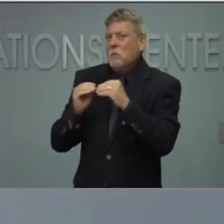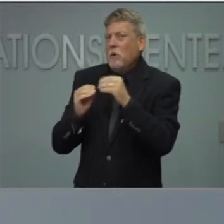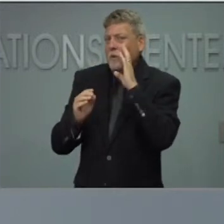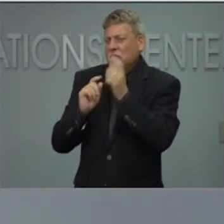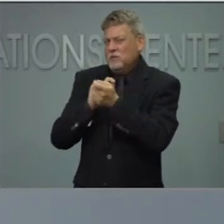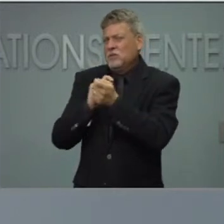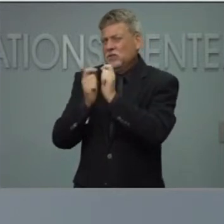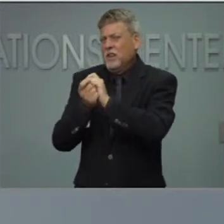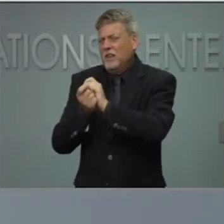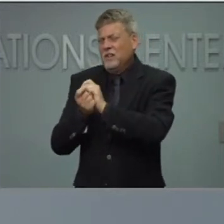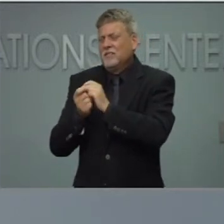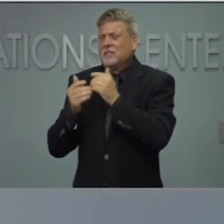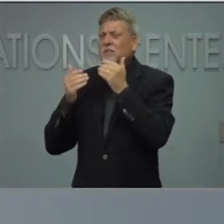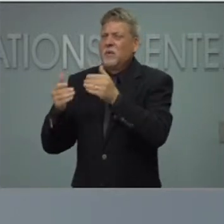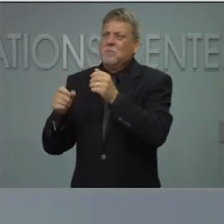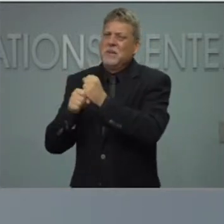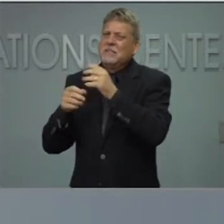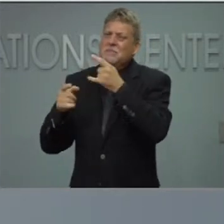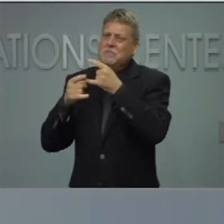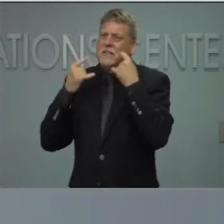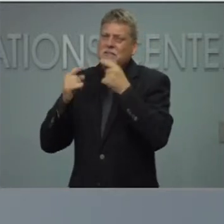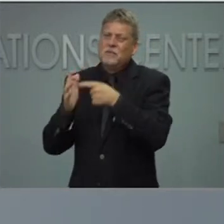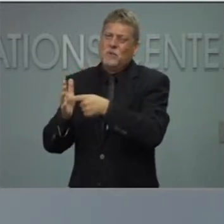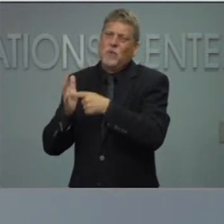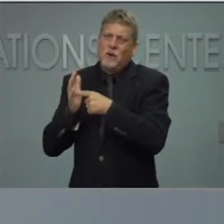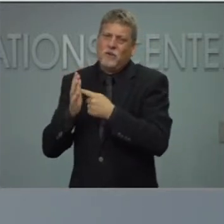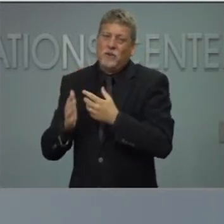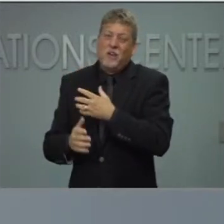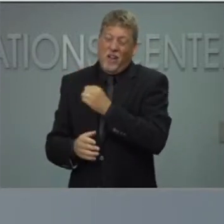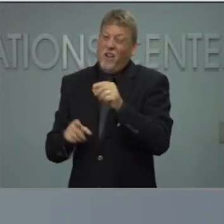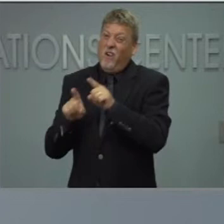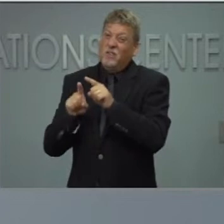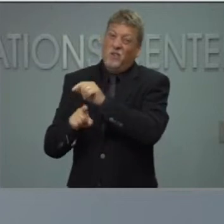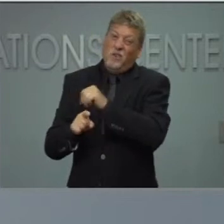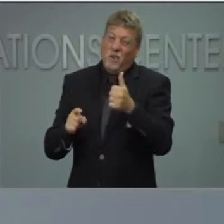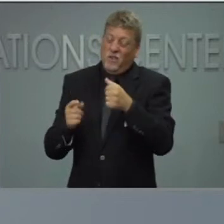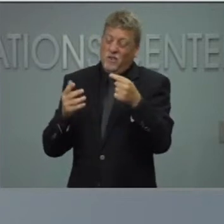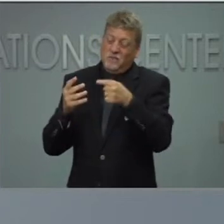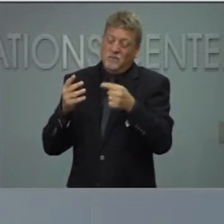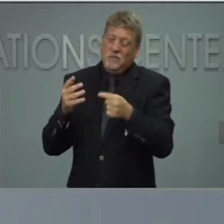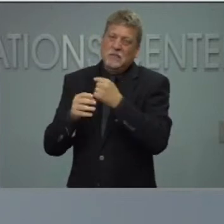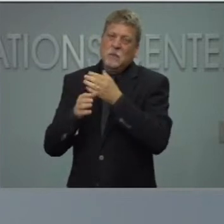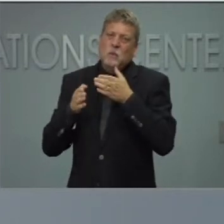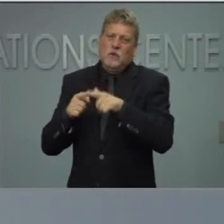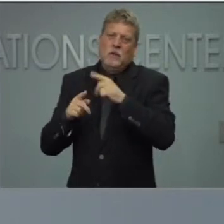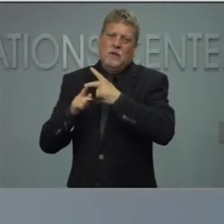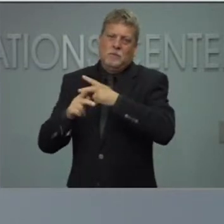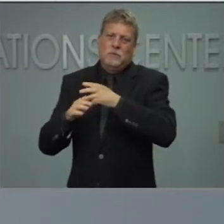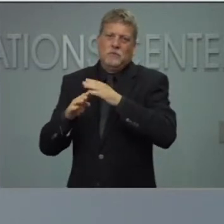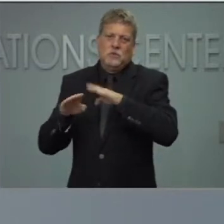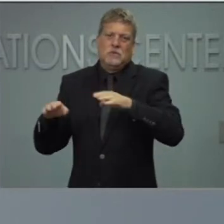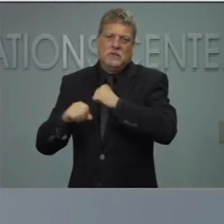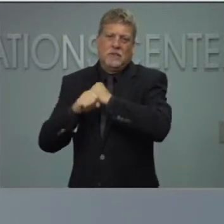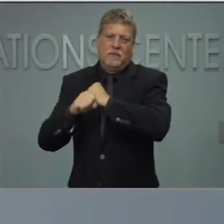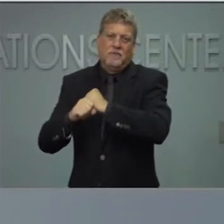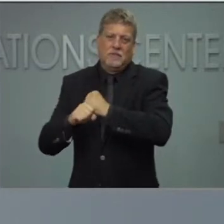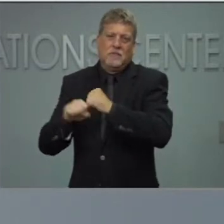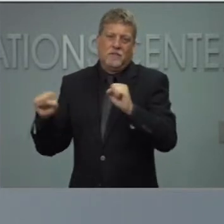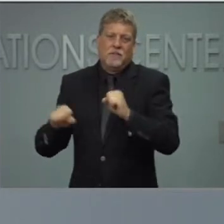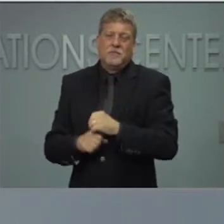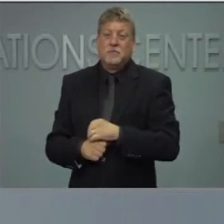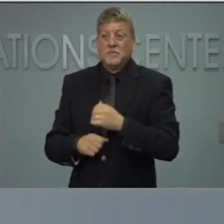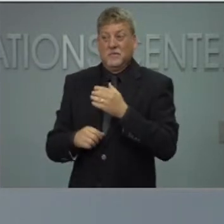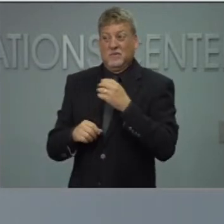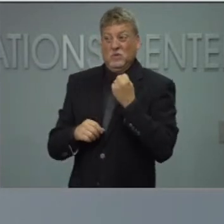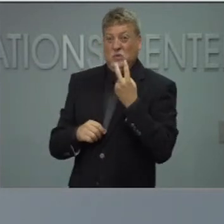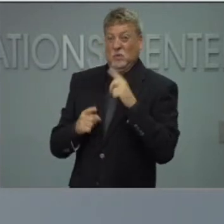that mask mandate, in addition to the other safety protocols that are in that. So already seen 12 or 13, expect to see more